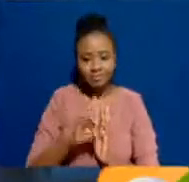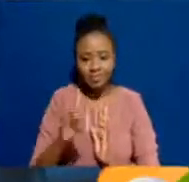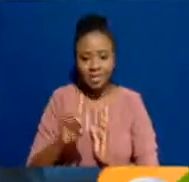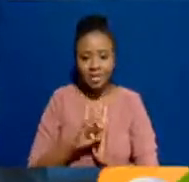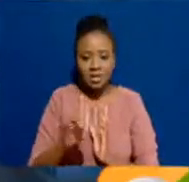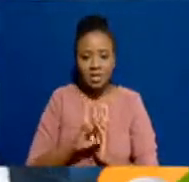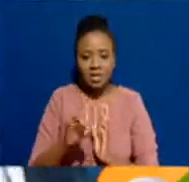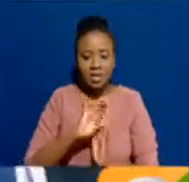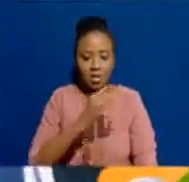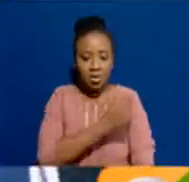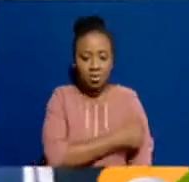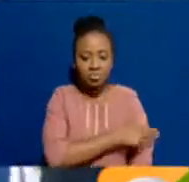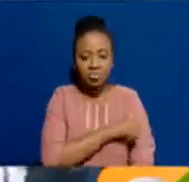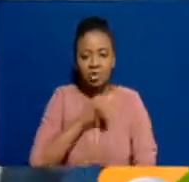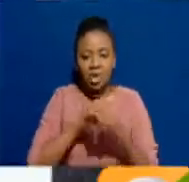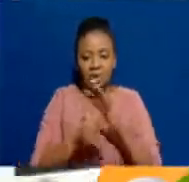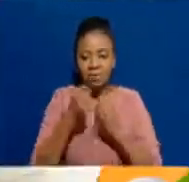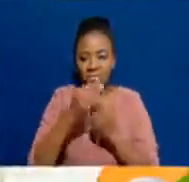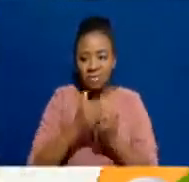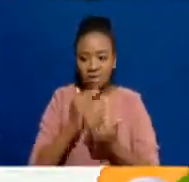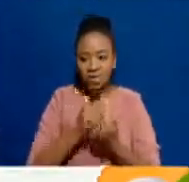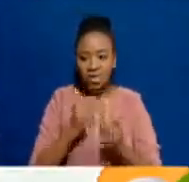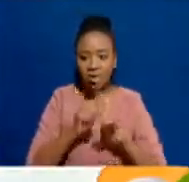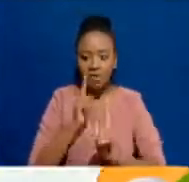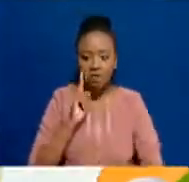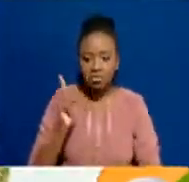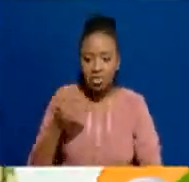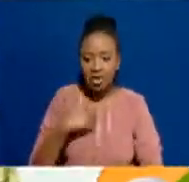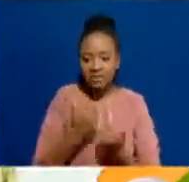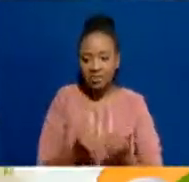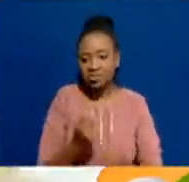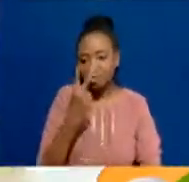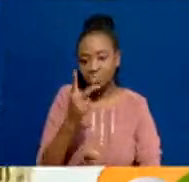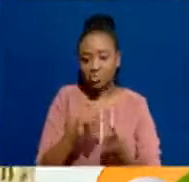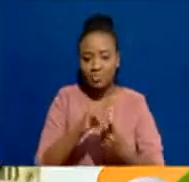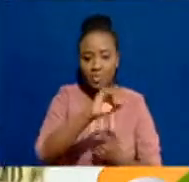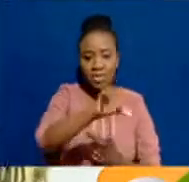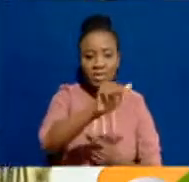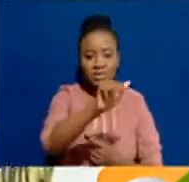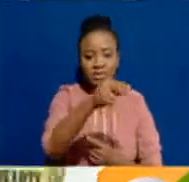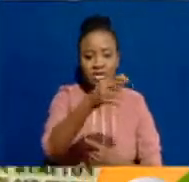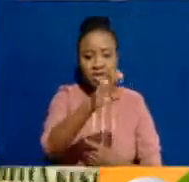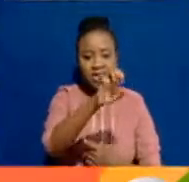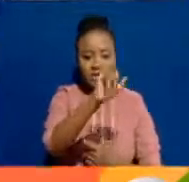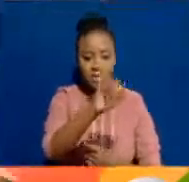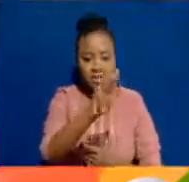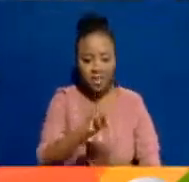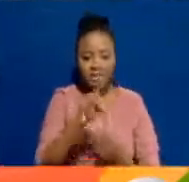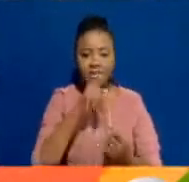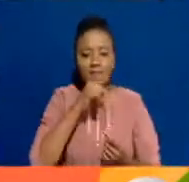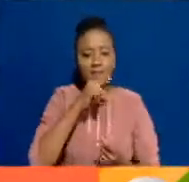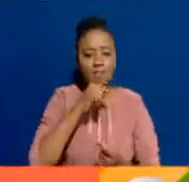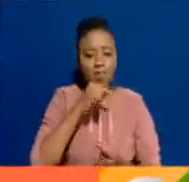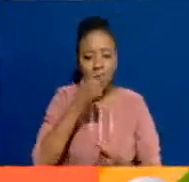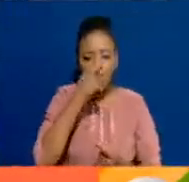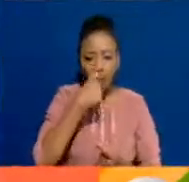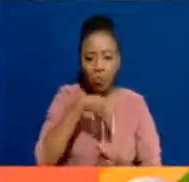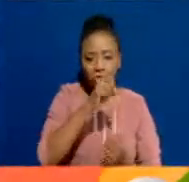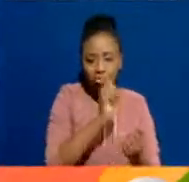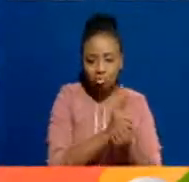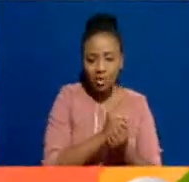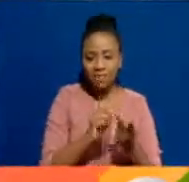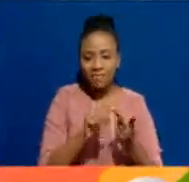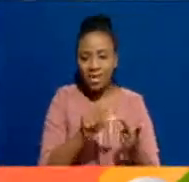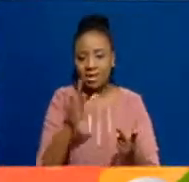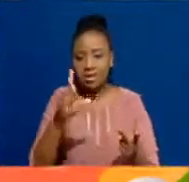some time. Rebecca has left behind two children, Jahim, who is 12 years old, and Riley, 8 years old.